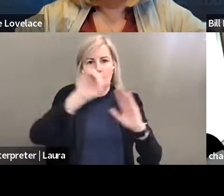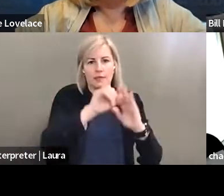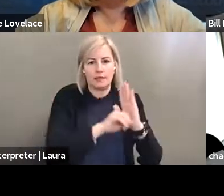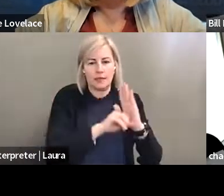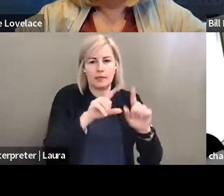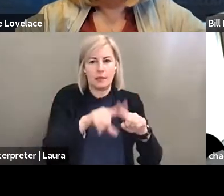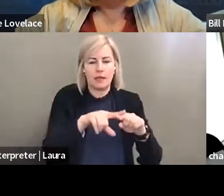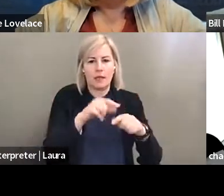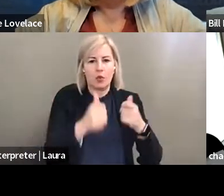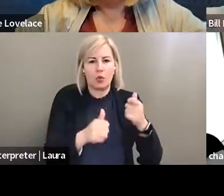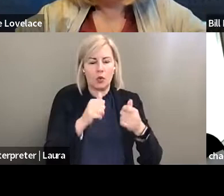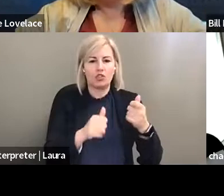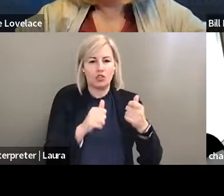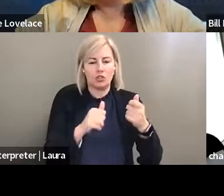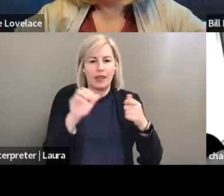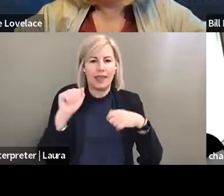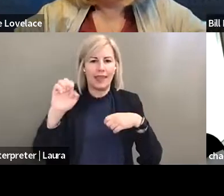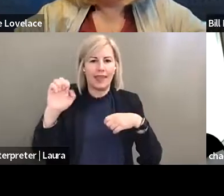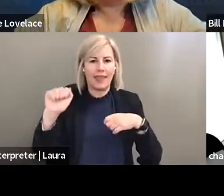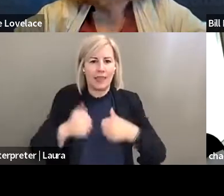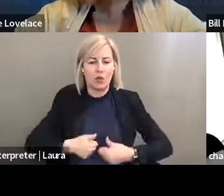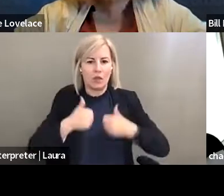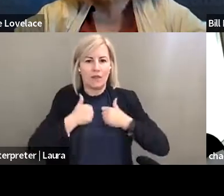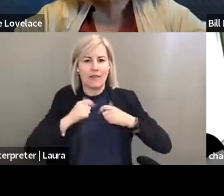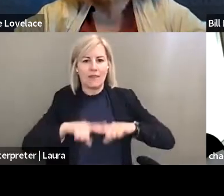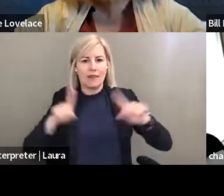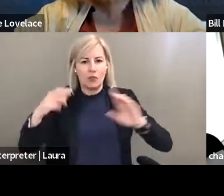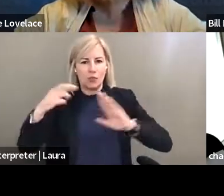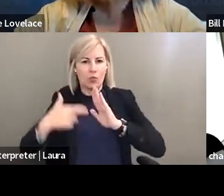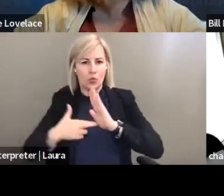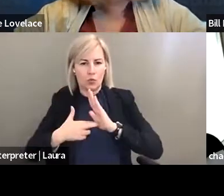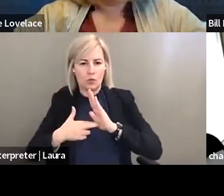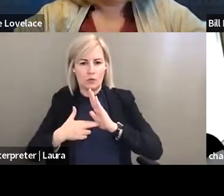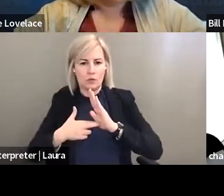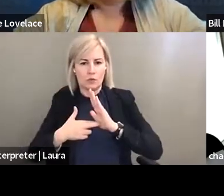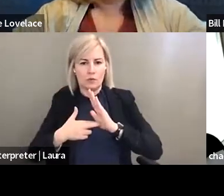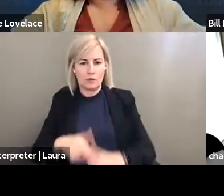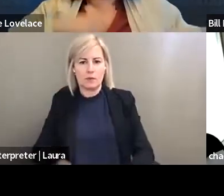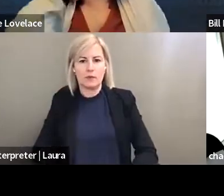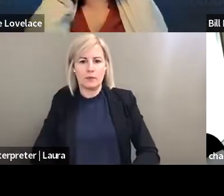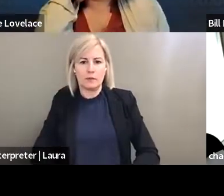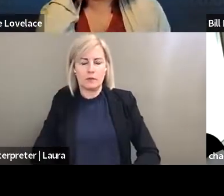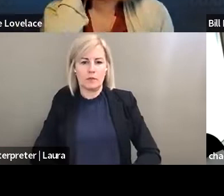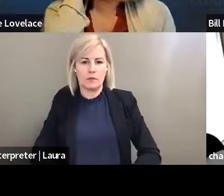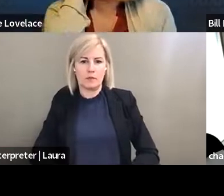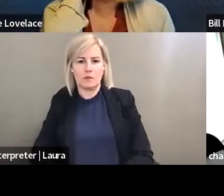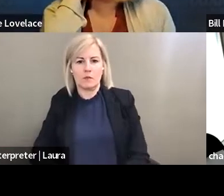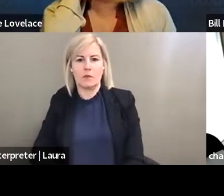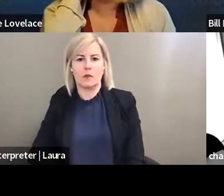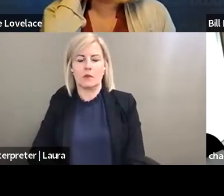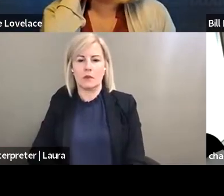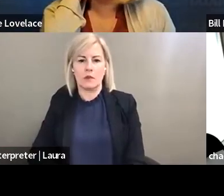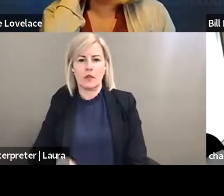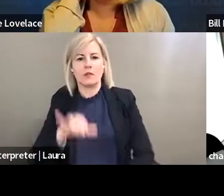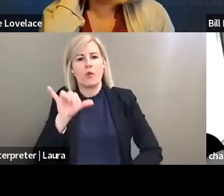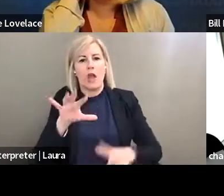on which AEA you live in, they have different rules. And so that group is going to specifically look